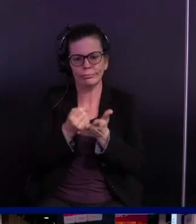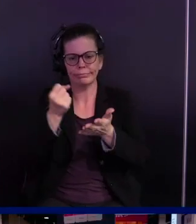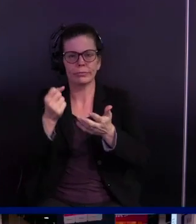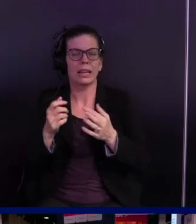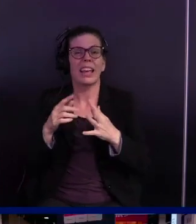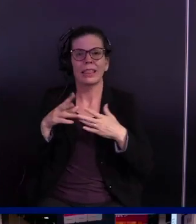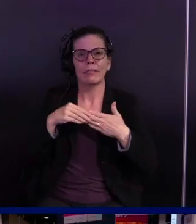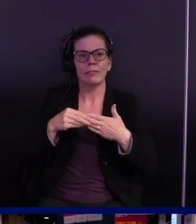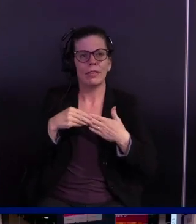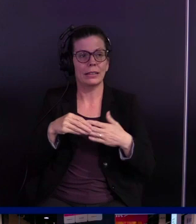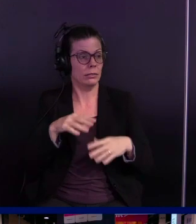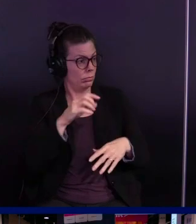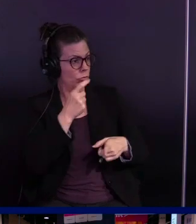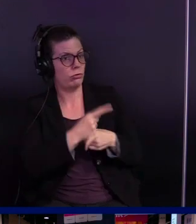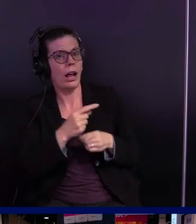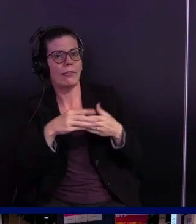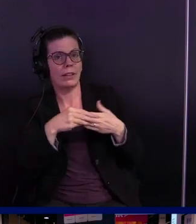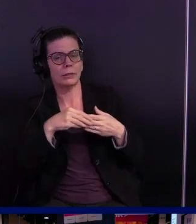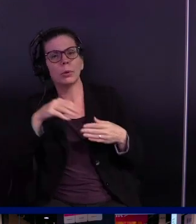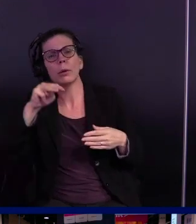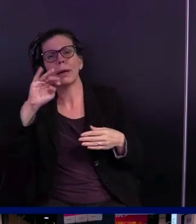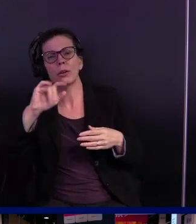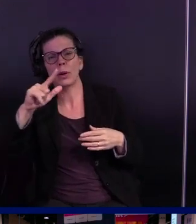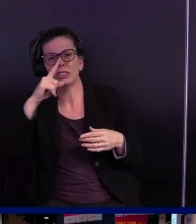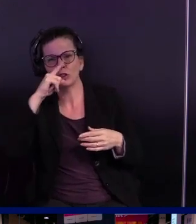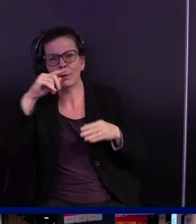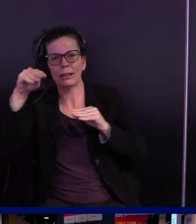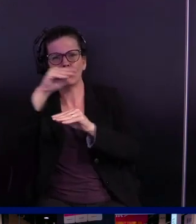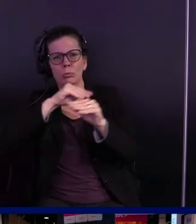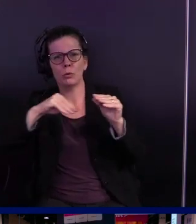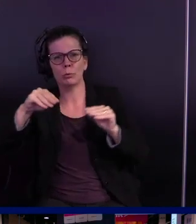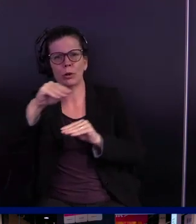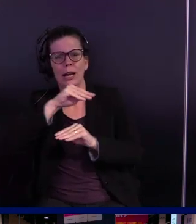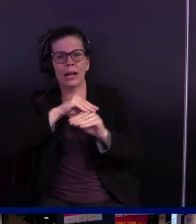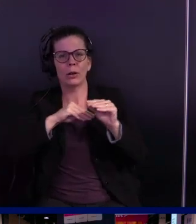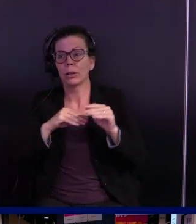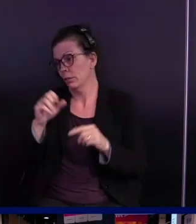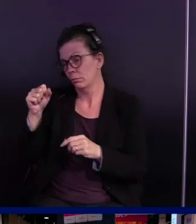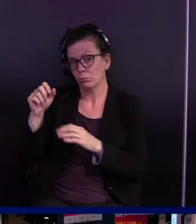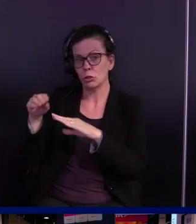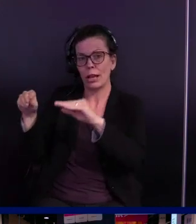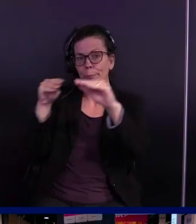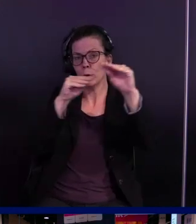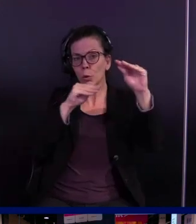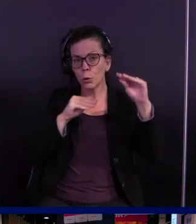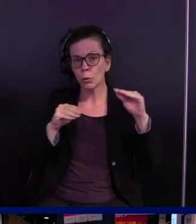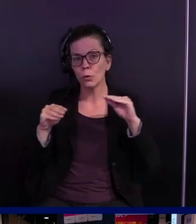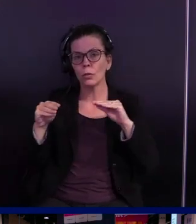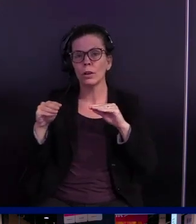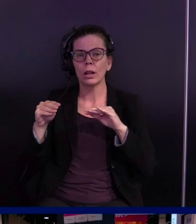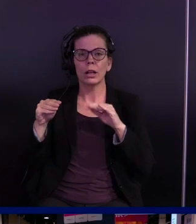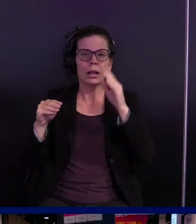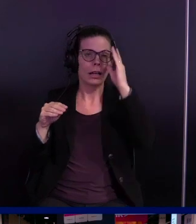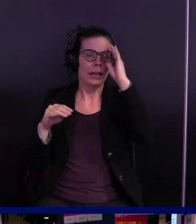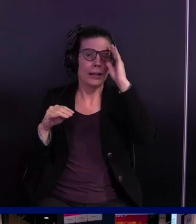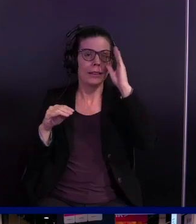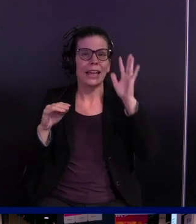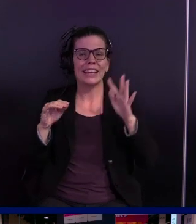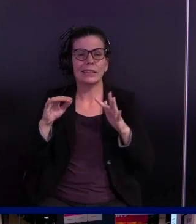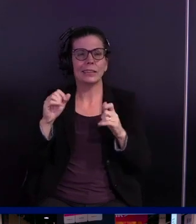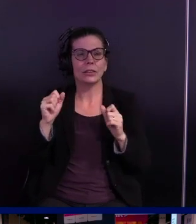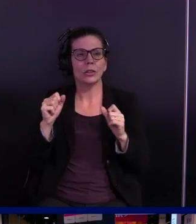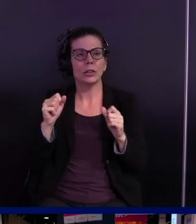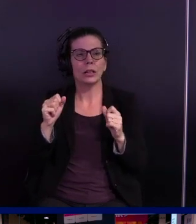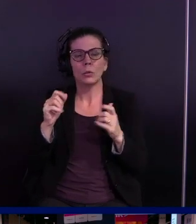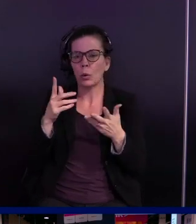it's flexible. Like Manuel, if you want to move a couple things around and like you can always like move it to like put it the way